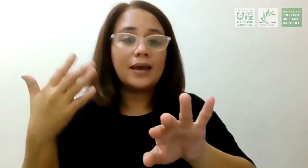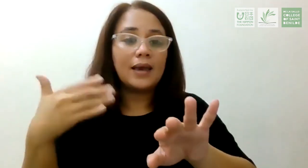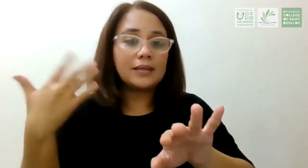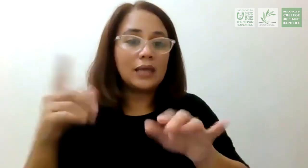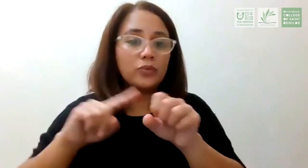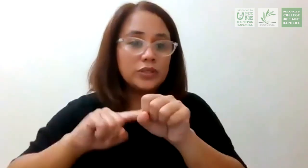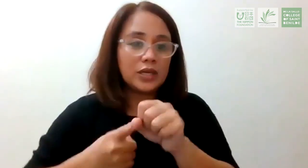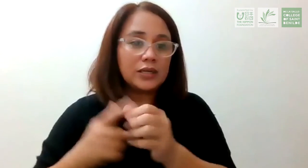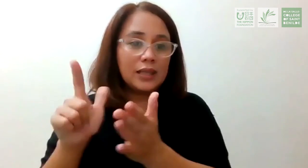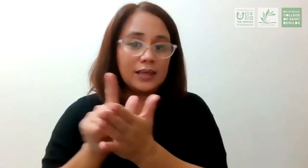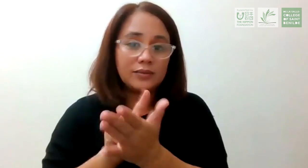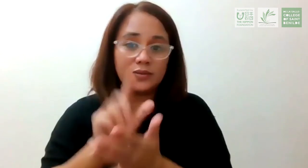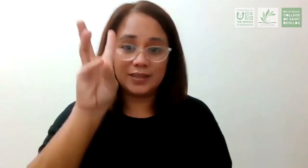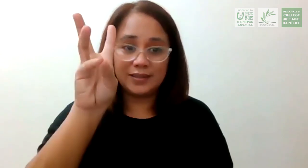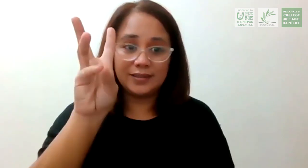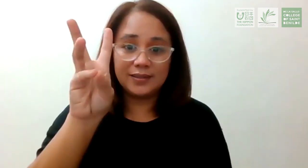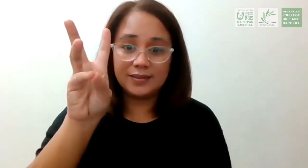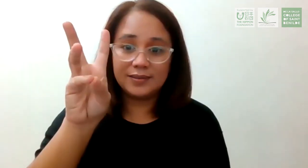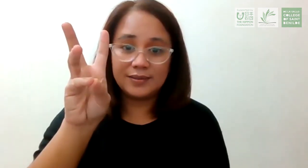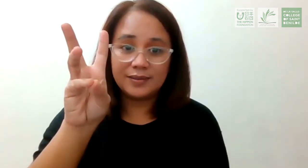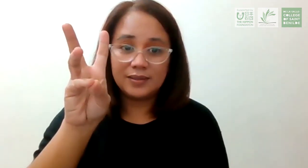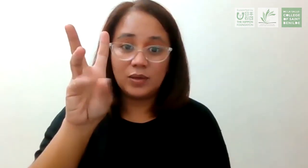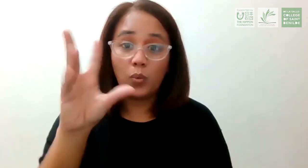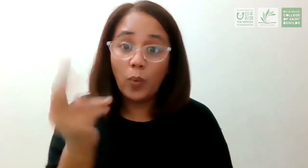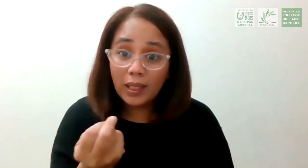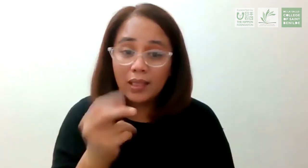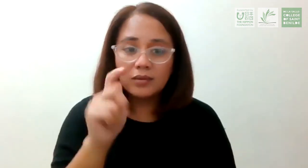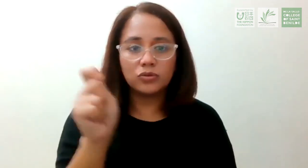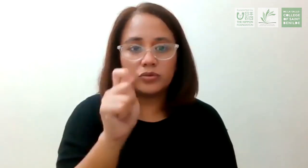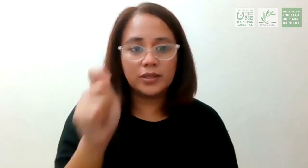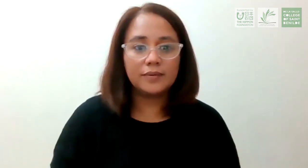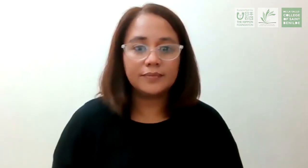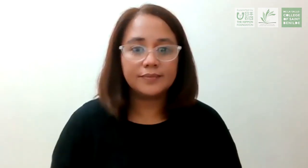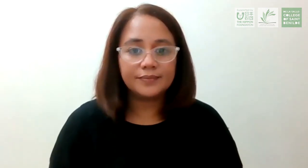lesson 6 on Tuesday.